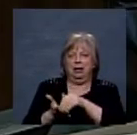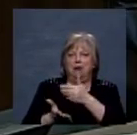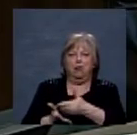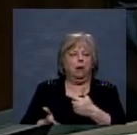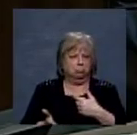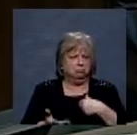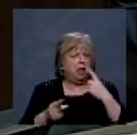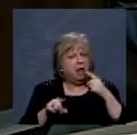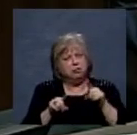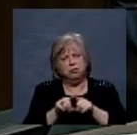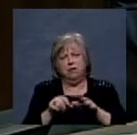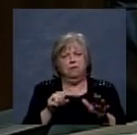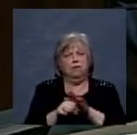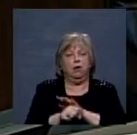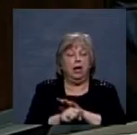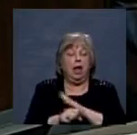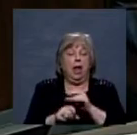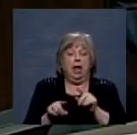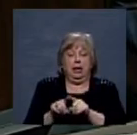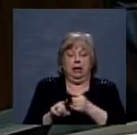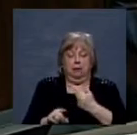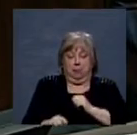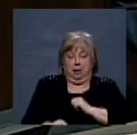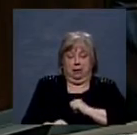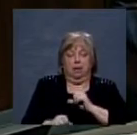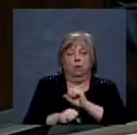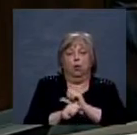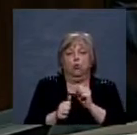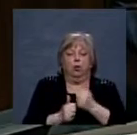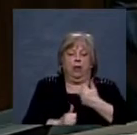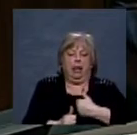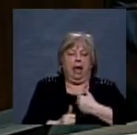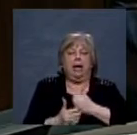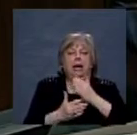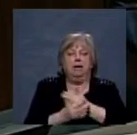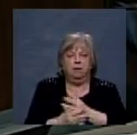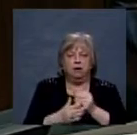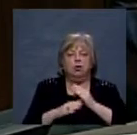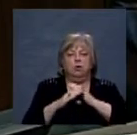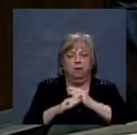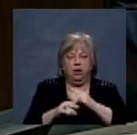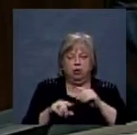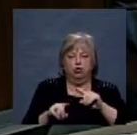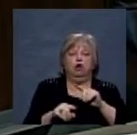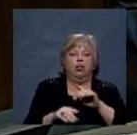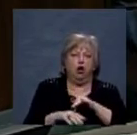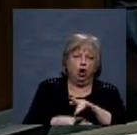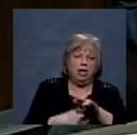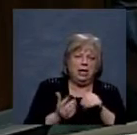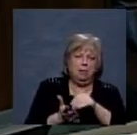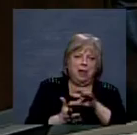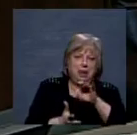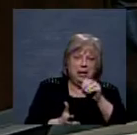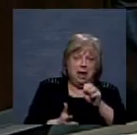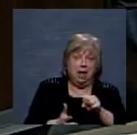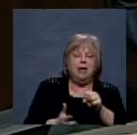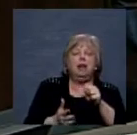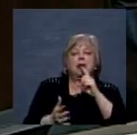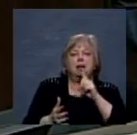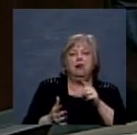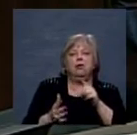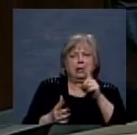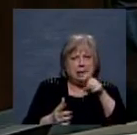as somebody who's worked with gang intervention prevention programs in the early 90s, mid-90s, there was a definite need for those types of supports